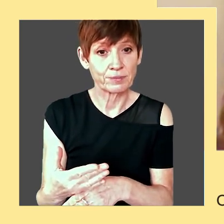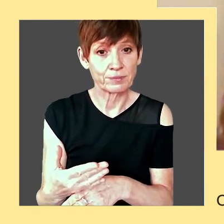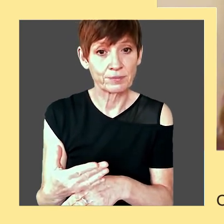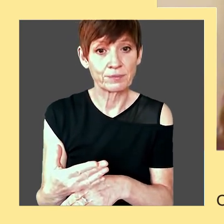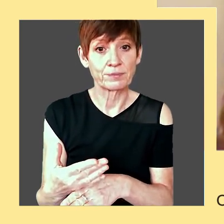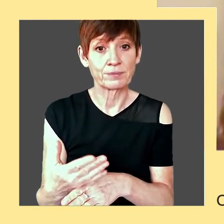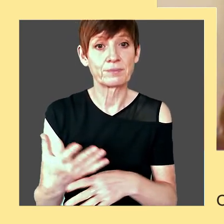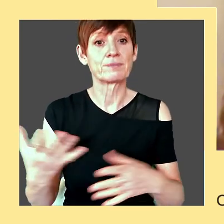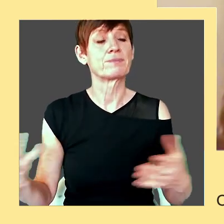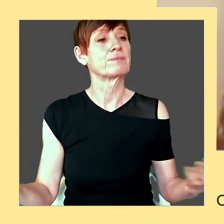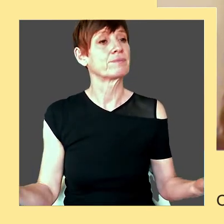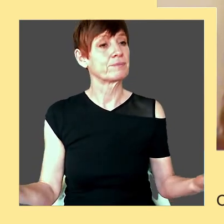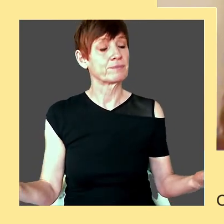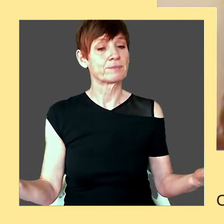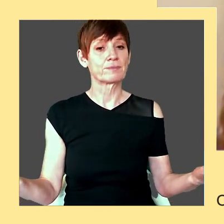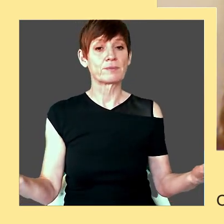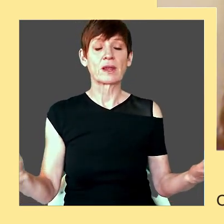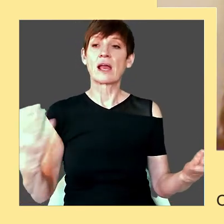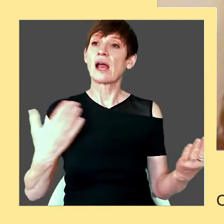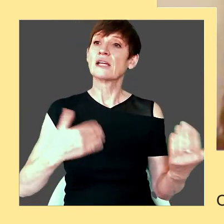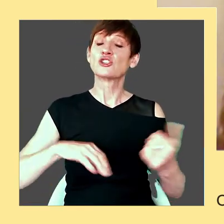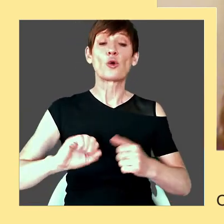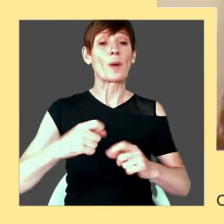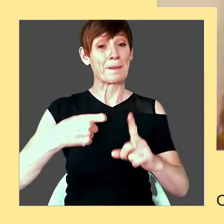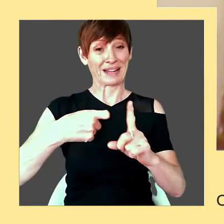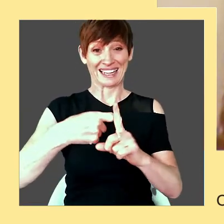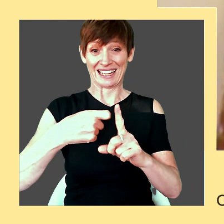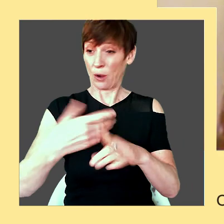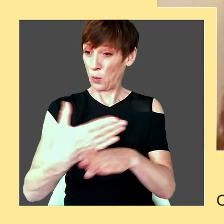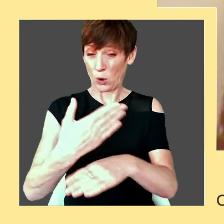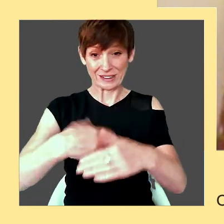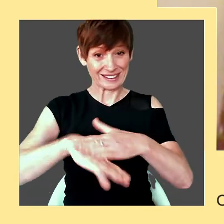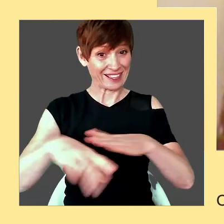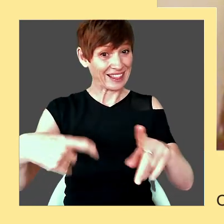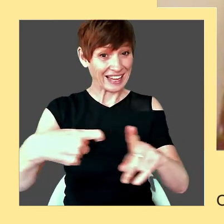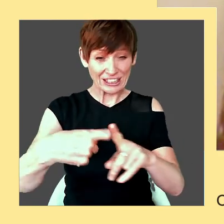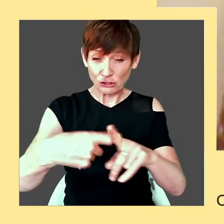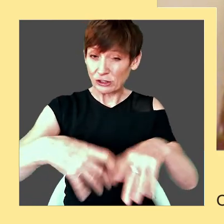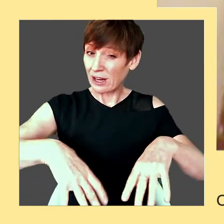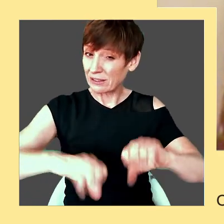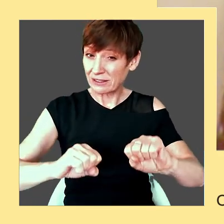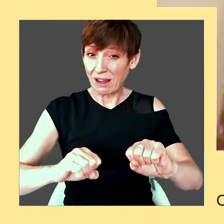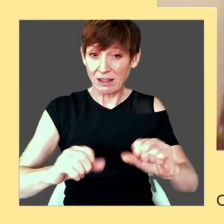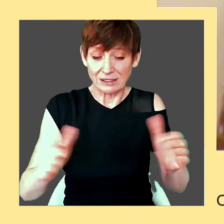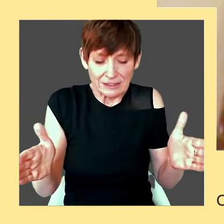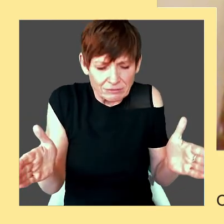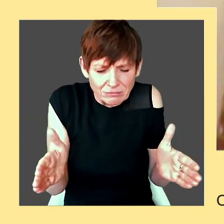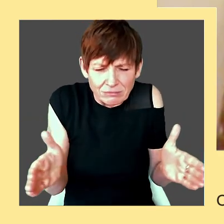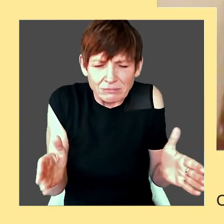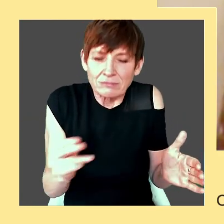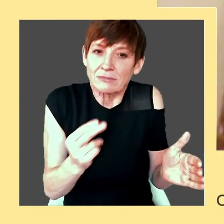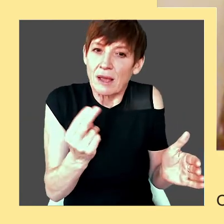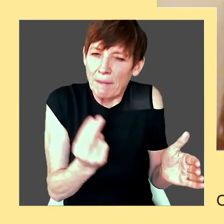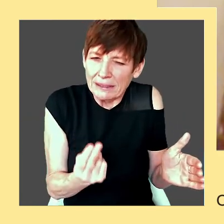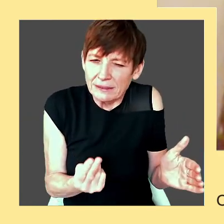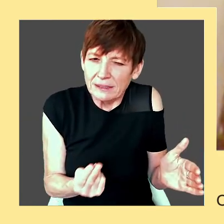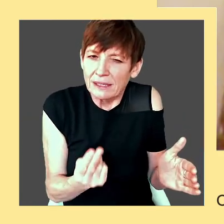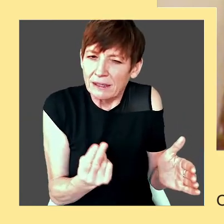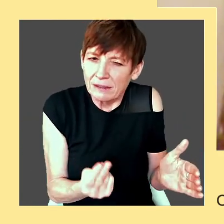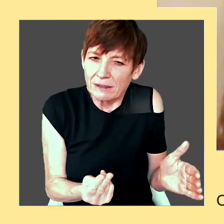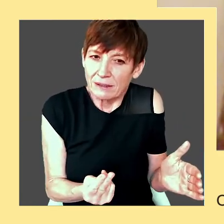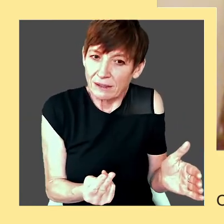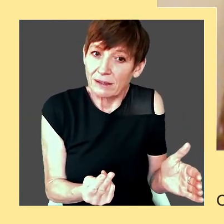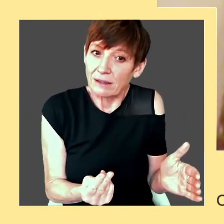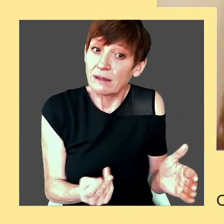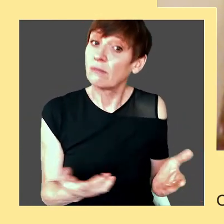kitchen every time I want to work, and I start painting in a small scales, and this is